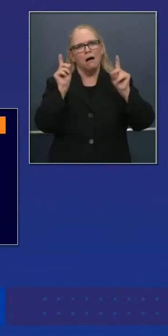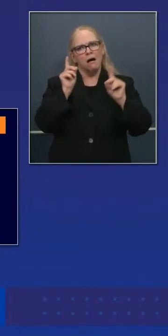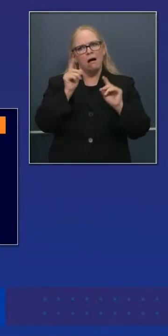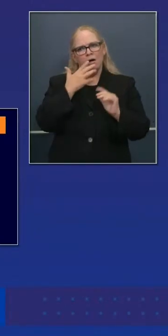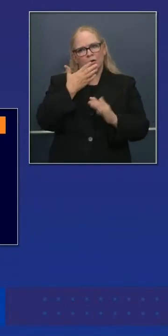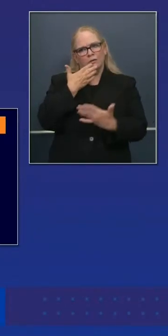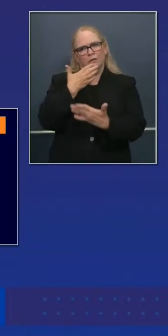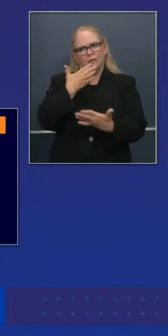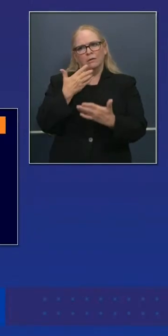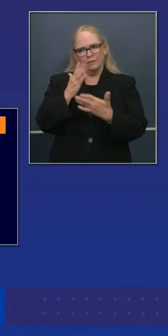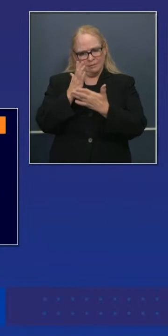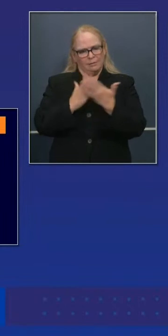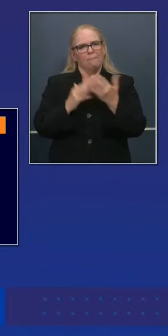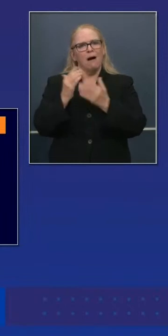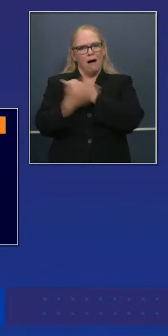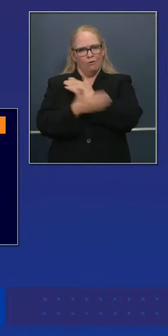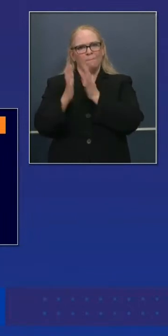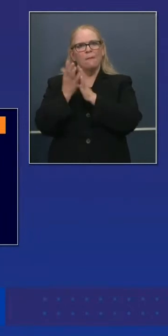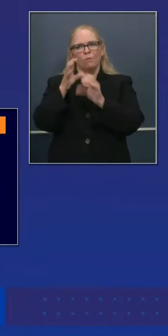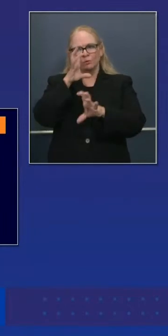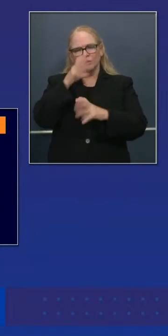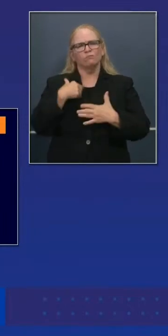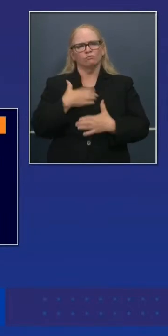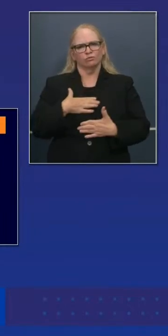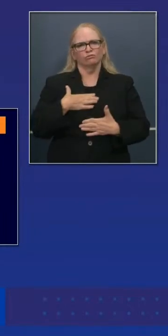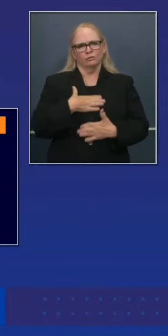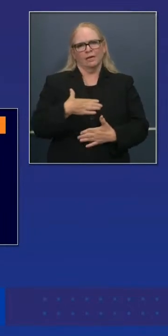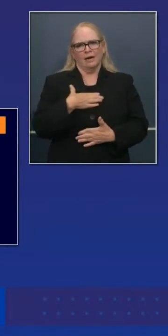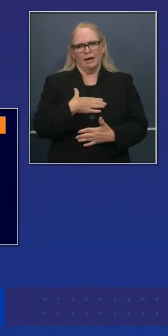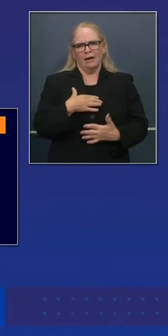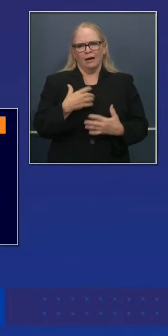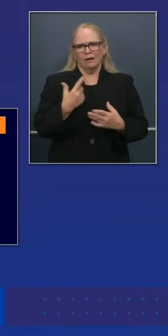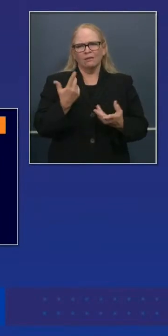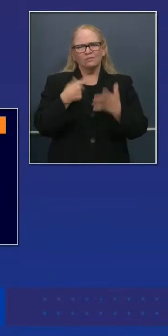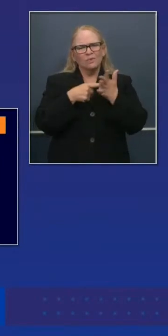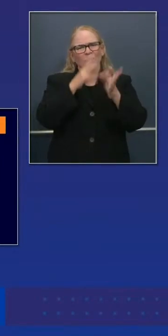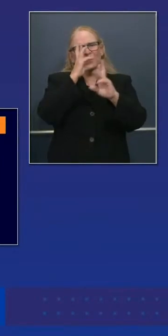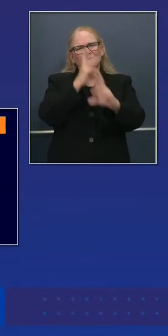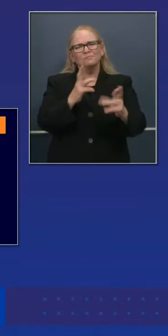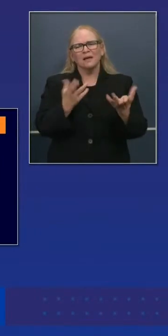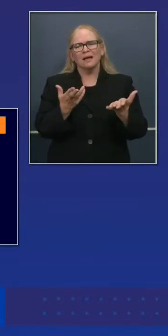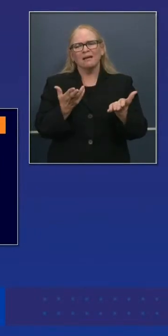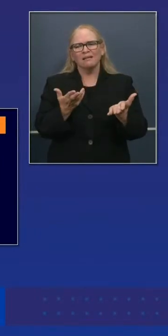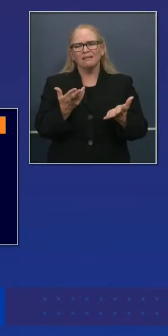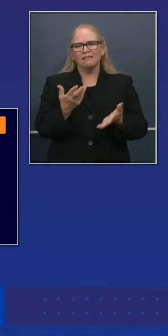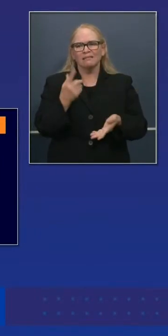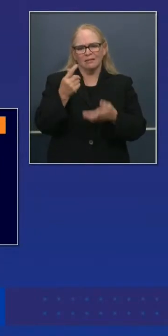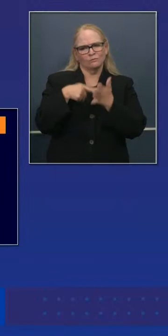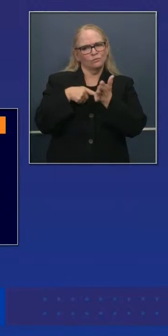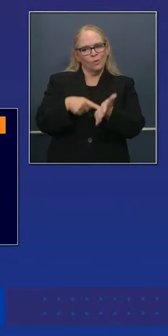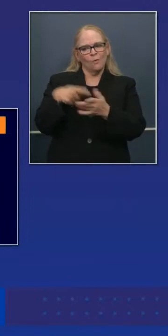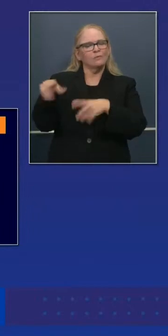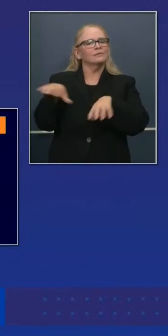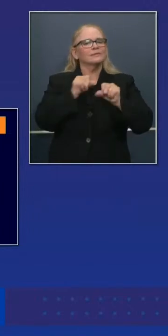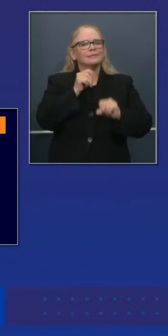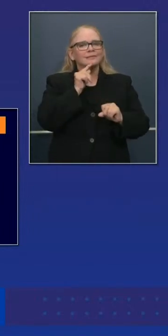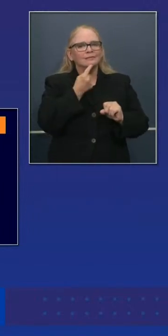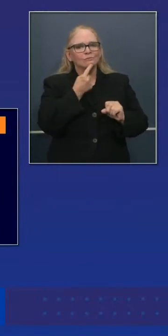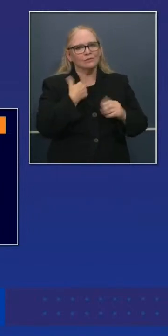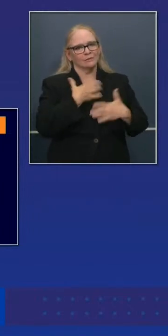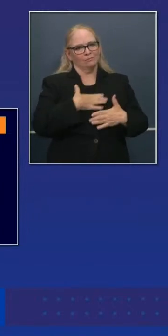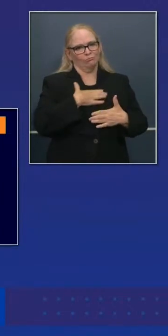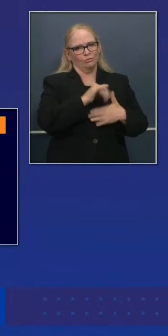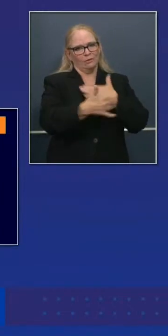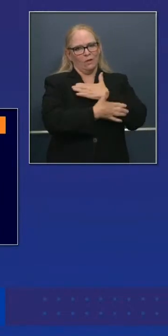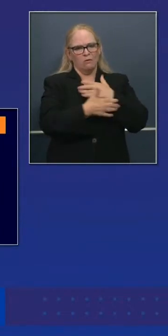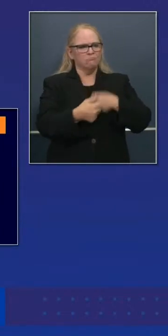say this respectfully, that's an encouraging sign, that's a good sign. It is still remarkable to me when